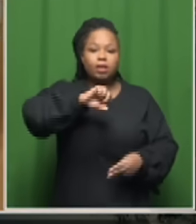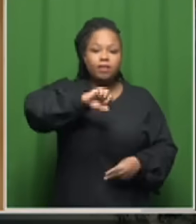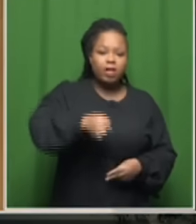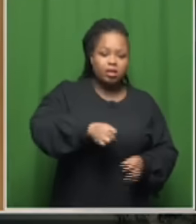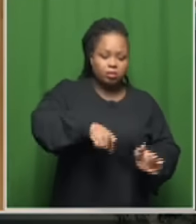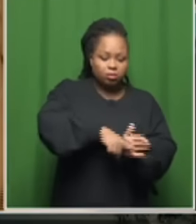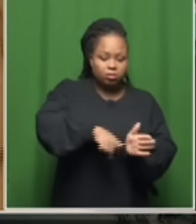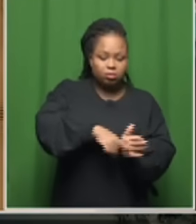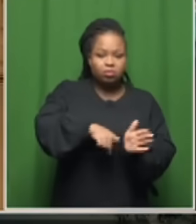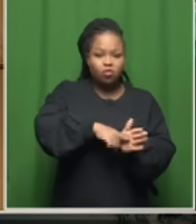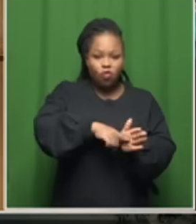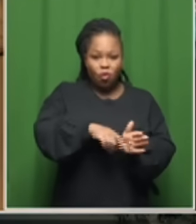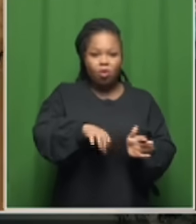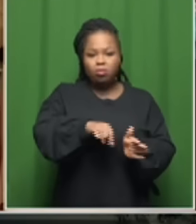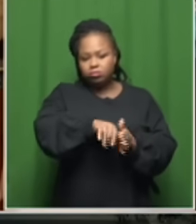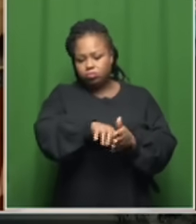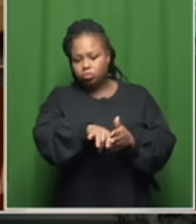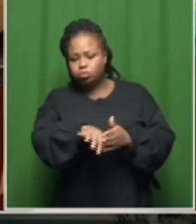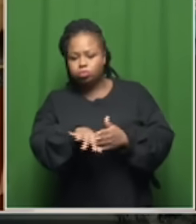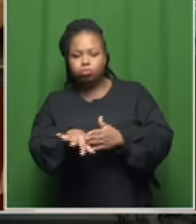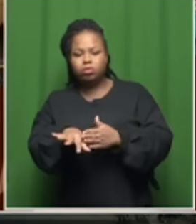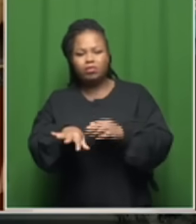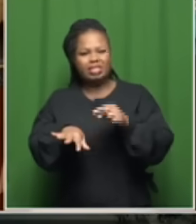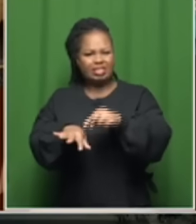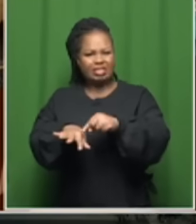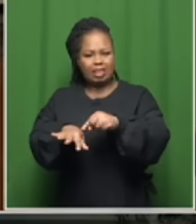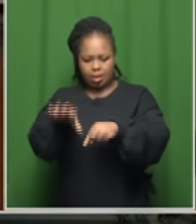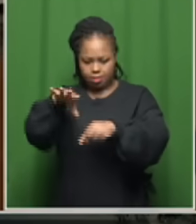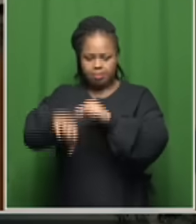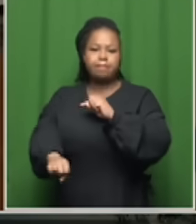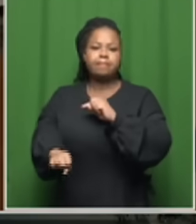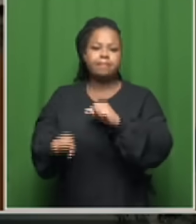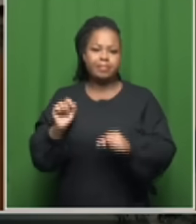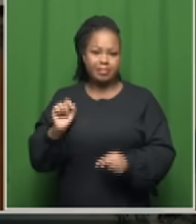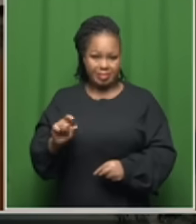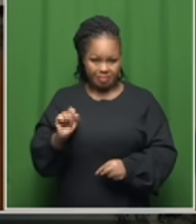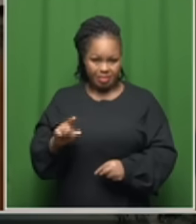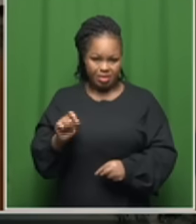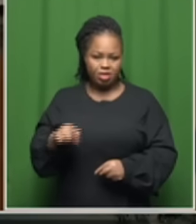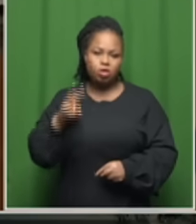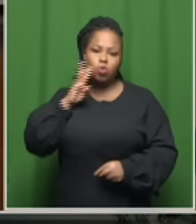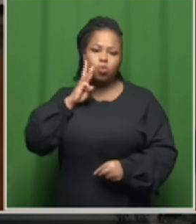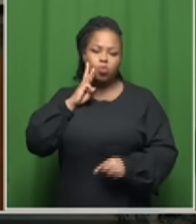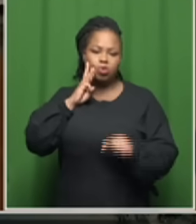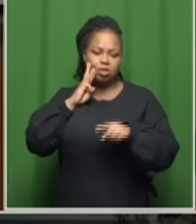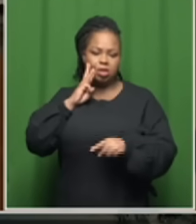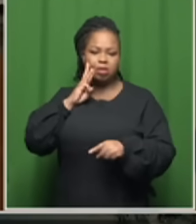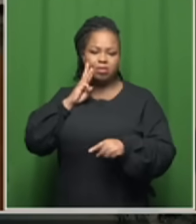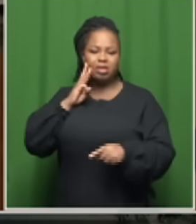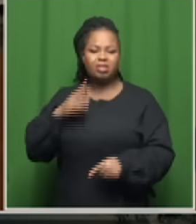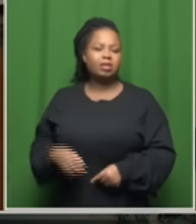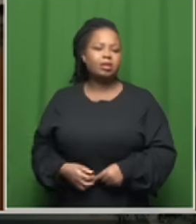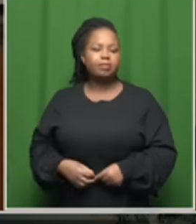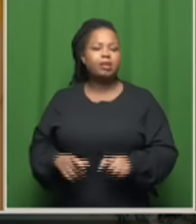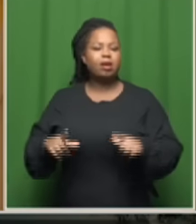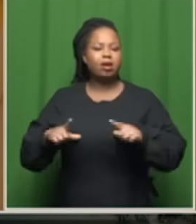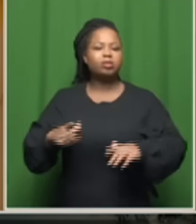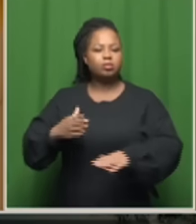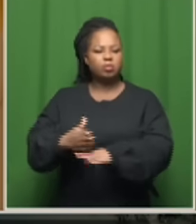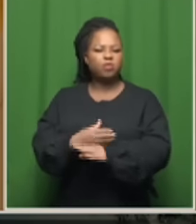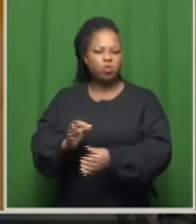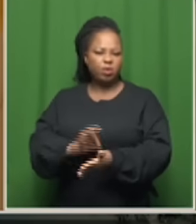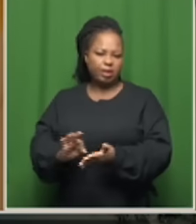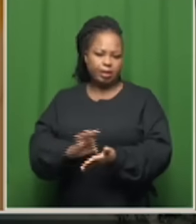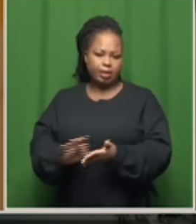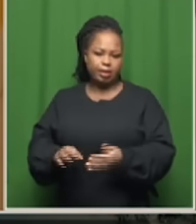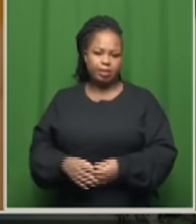a high concentration over a billion nanograms. Over a billion grams, which is non-negligible. But